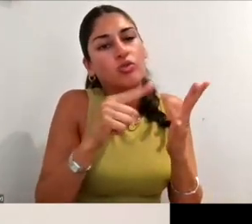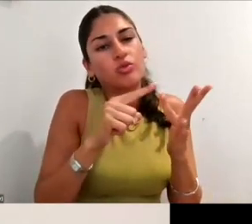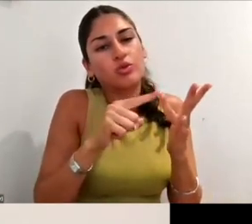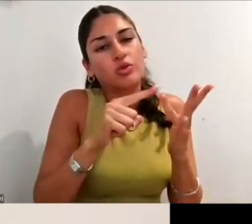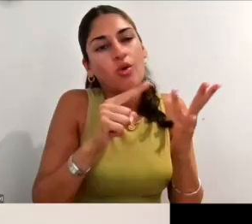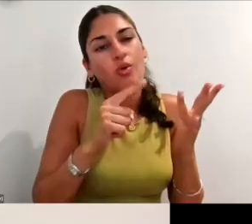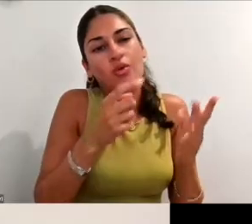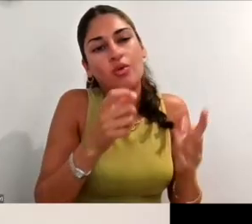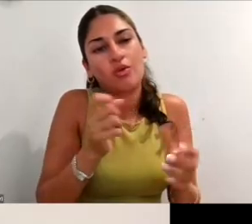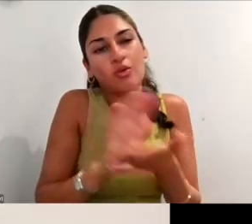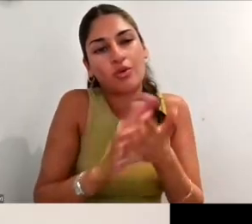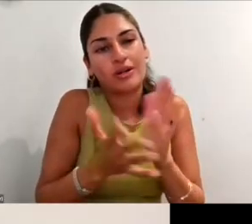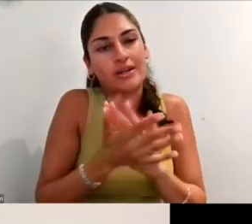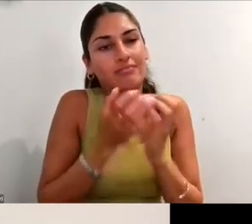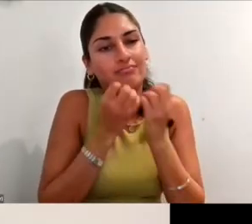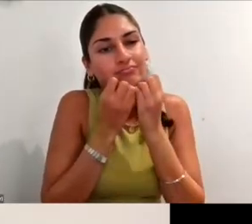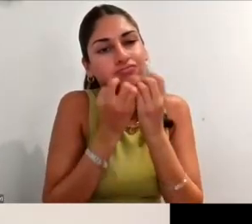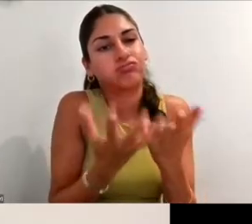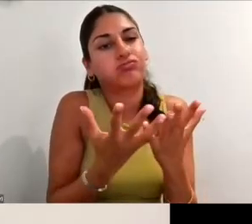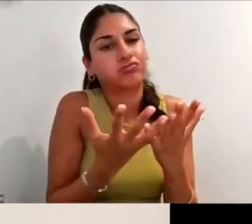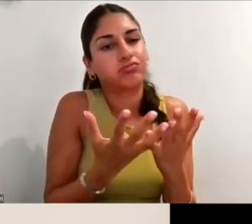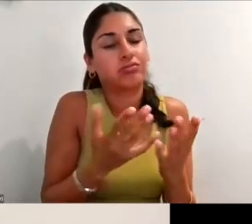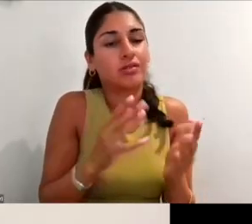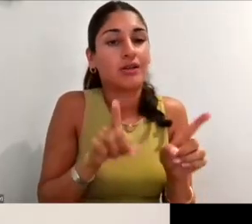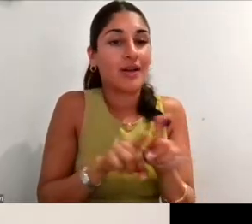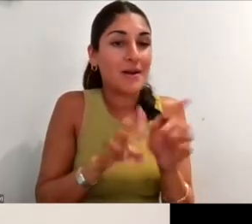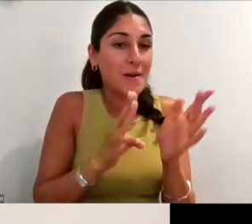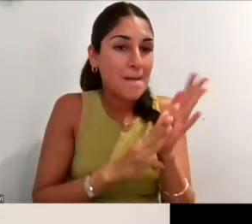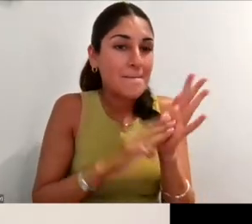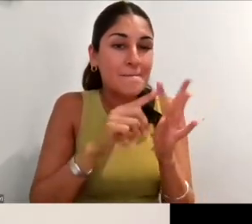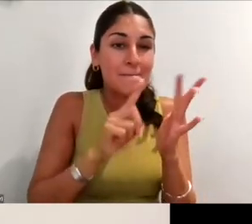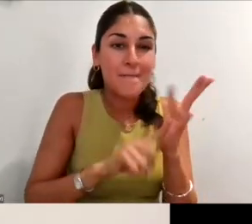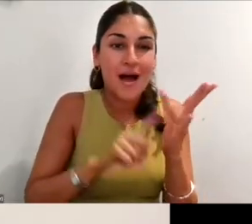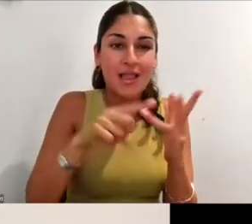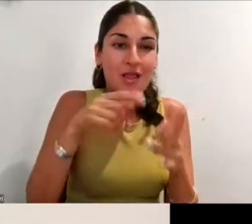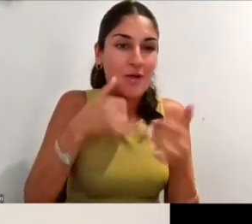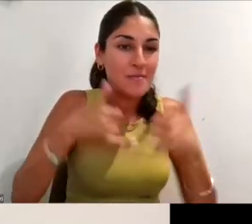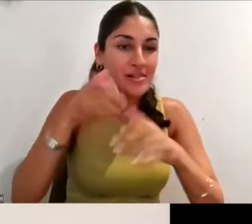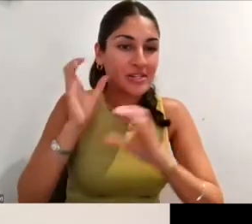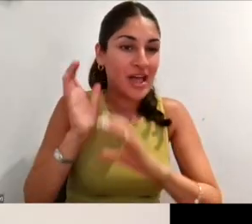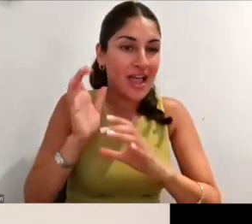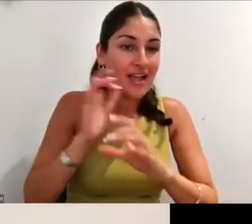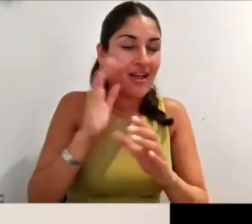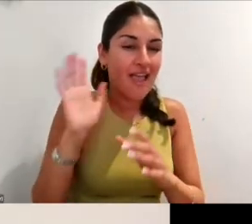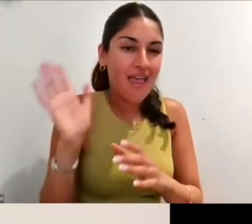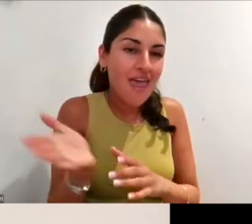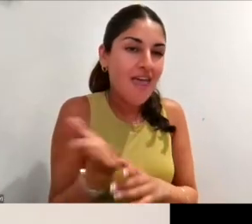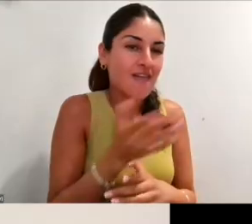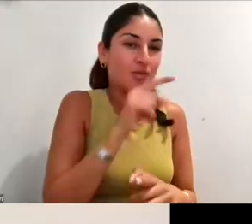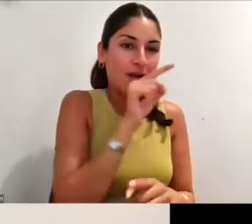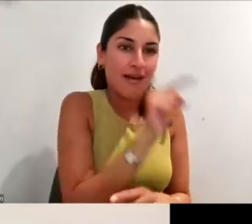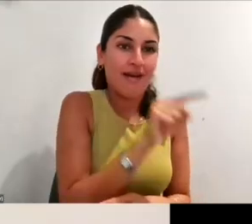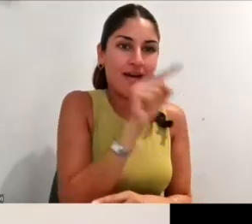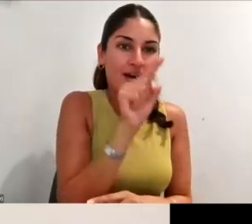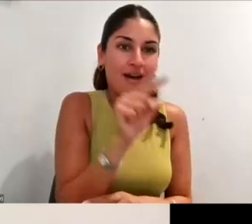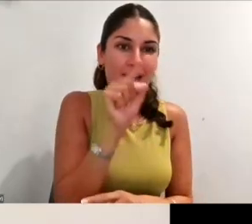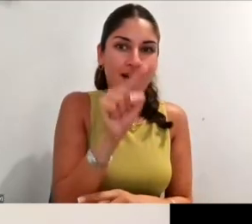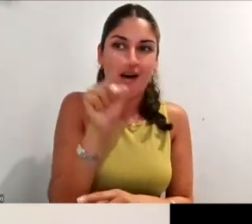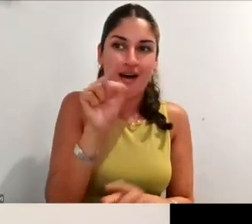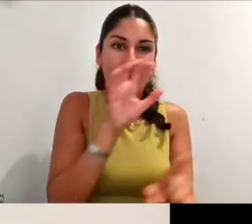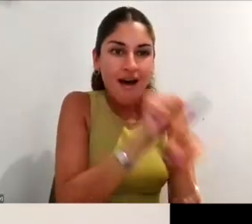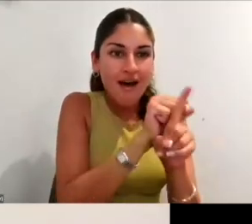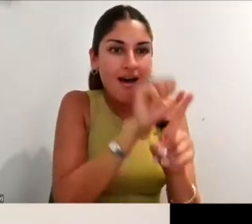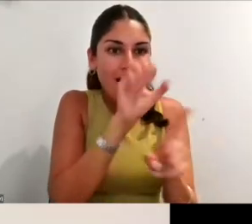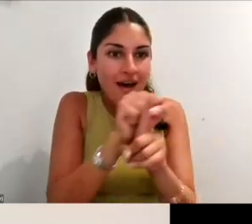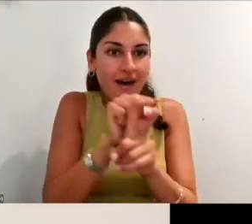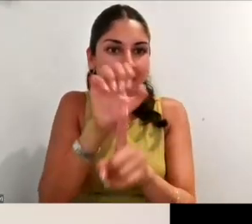so much. And Milo is everywhere. It's my favourite childhood drink. Every